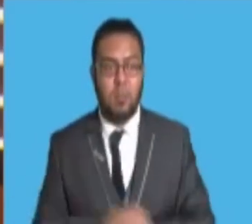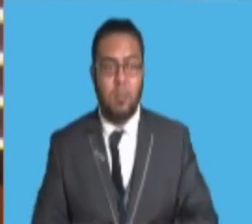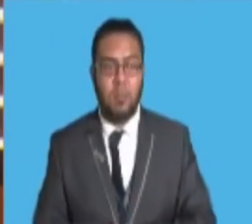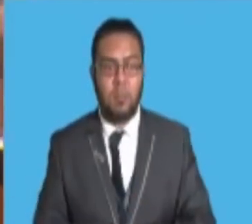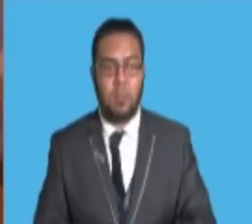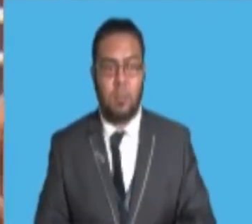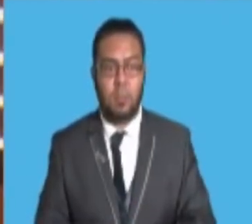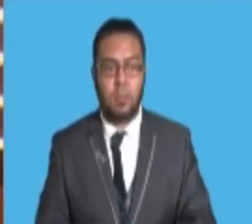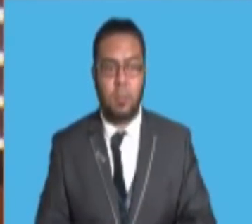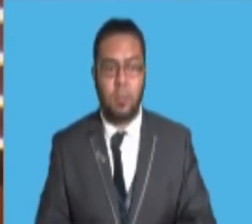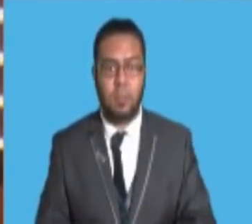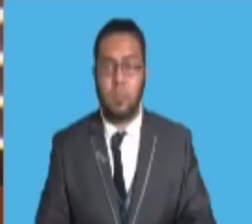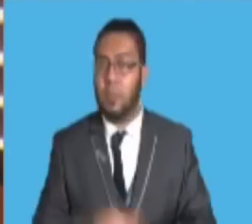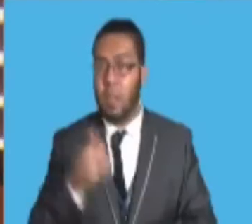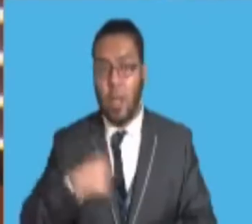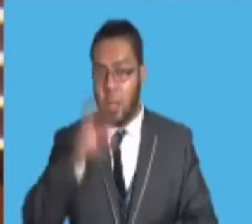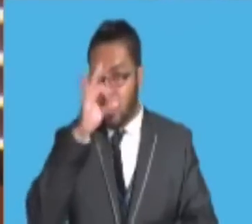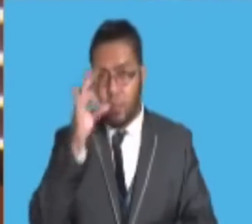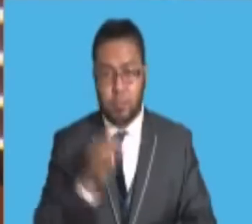I cannot do that, Madam Speaker.